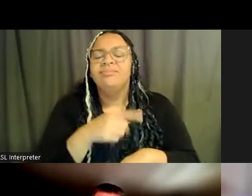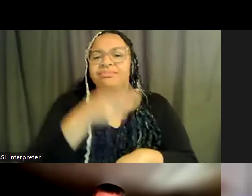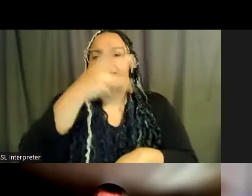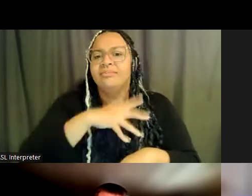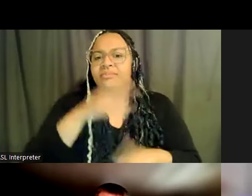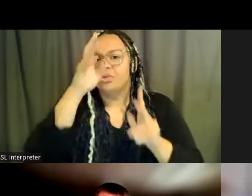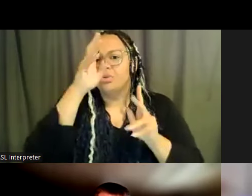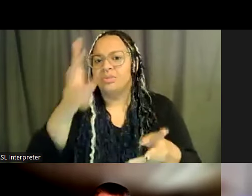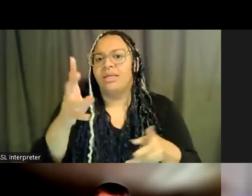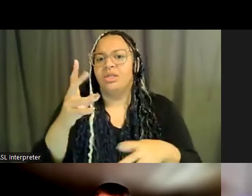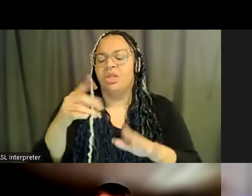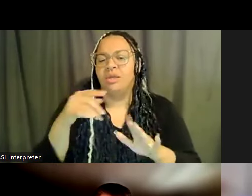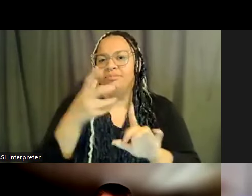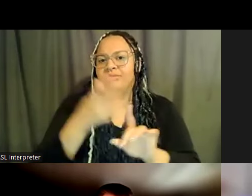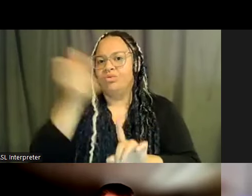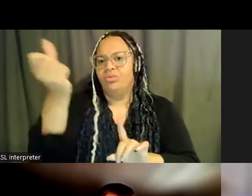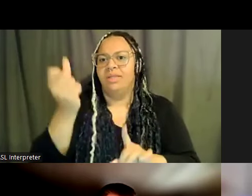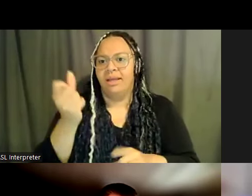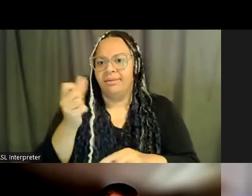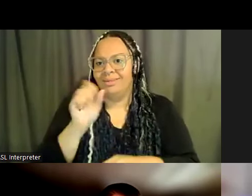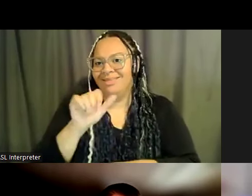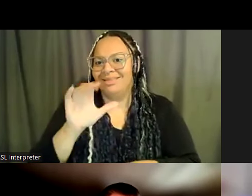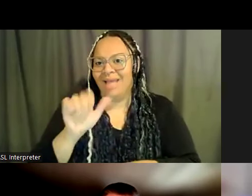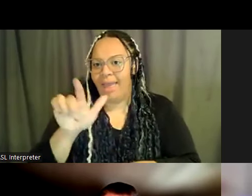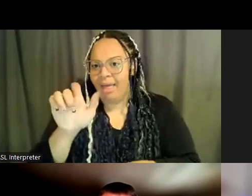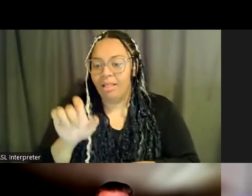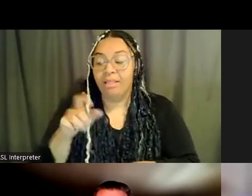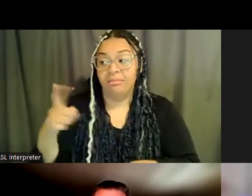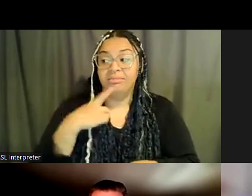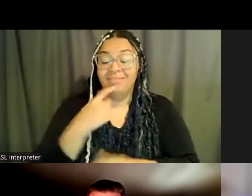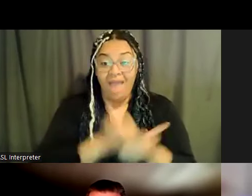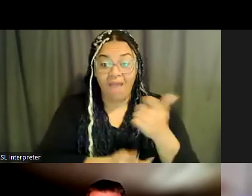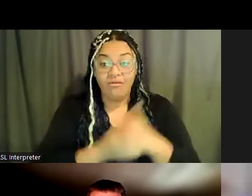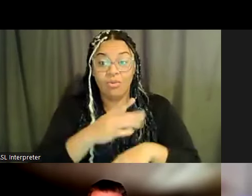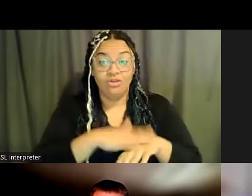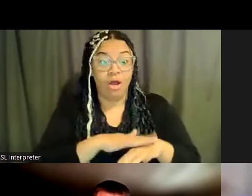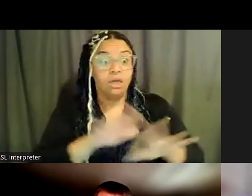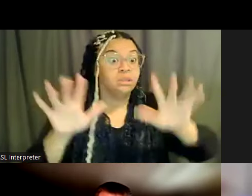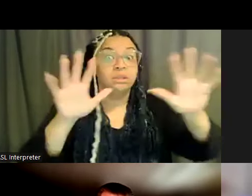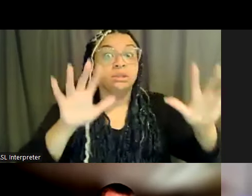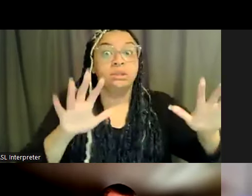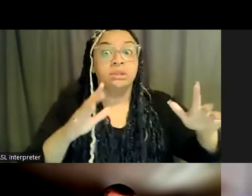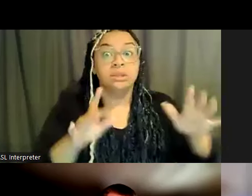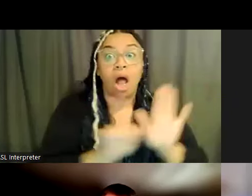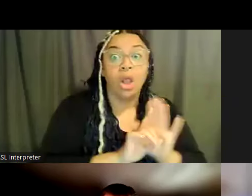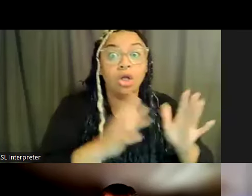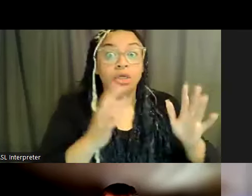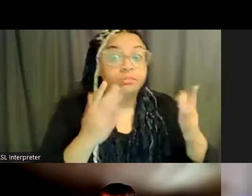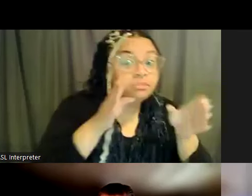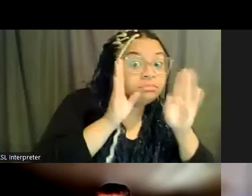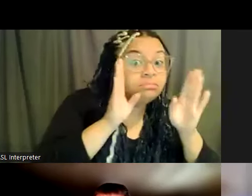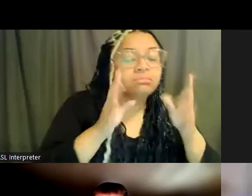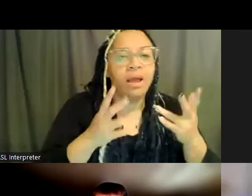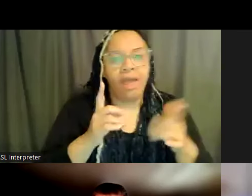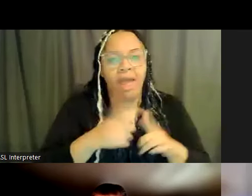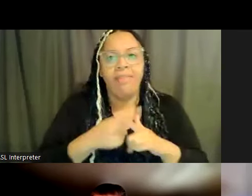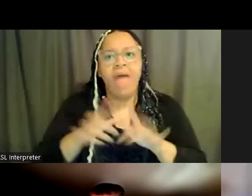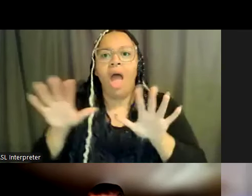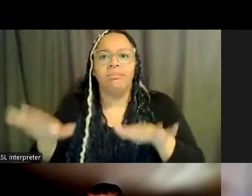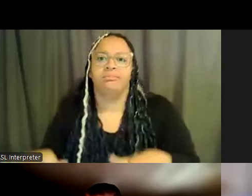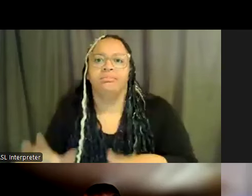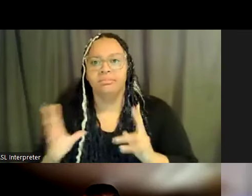Scale, she said that, if everybody's on high alert, then nobody's on high alert. And I really respect that we have a finite number of resources, we have